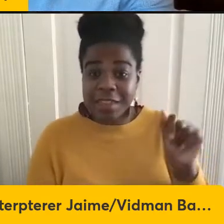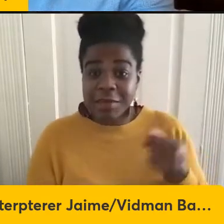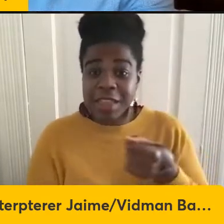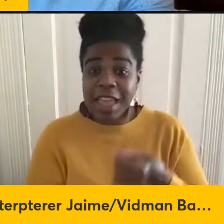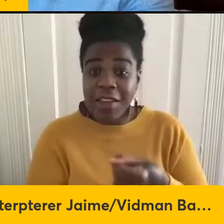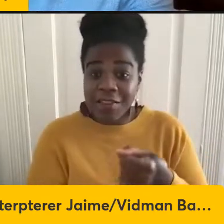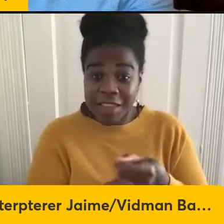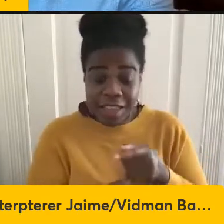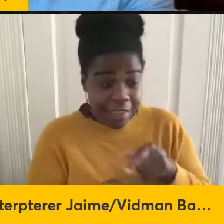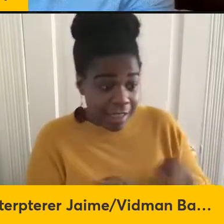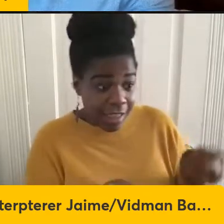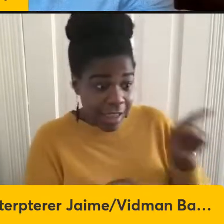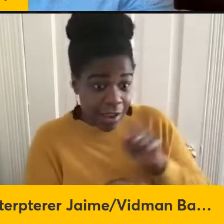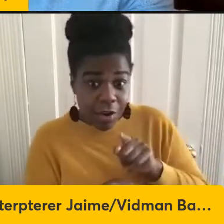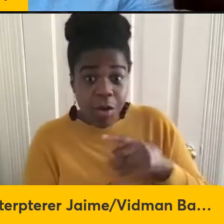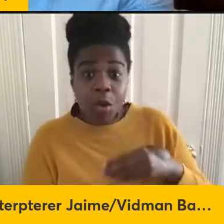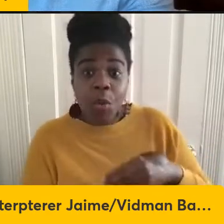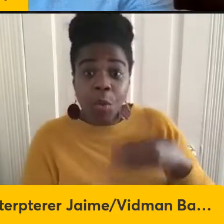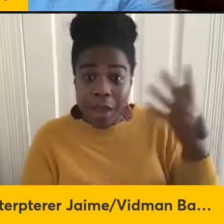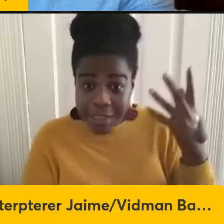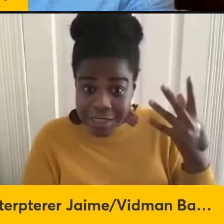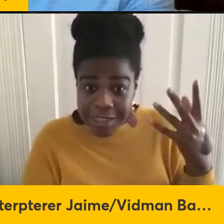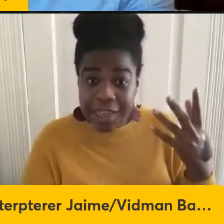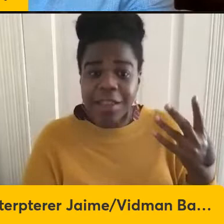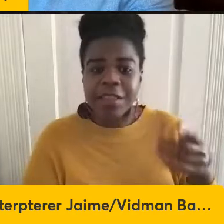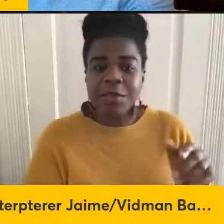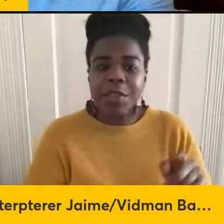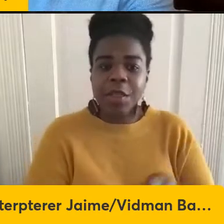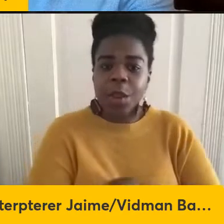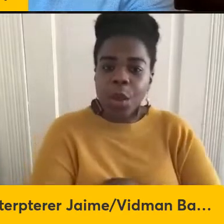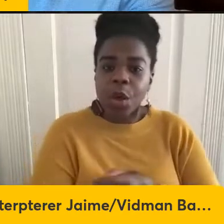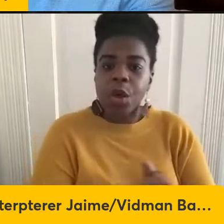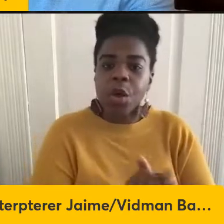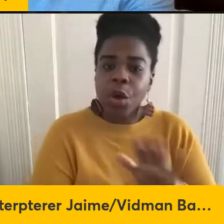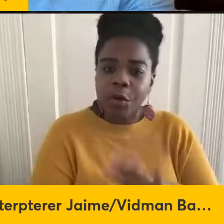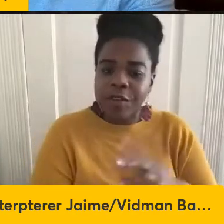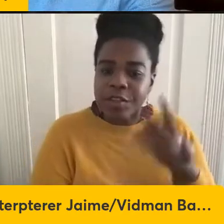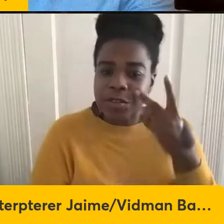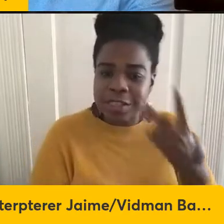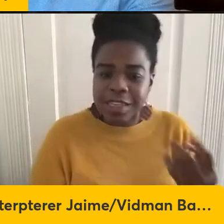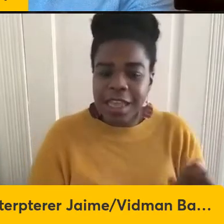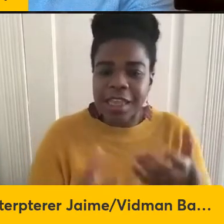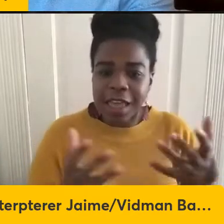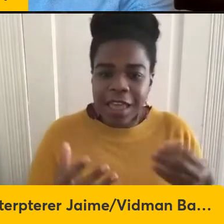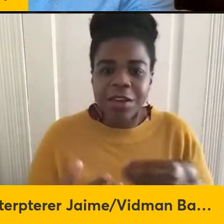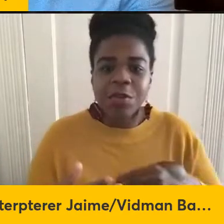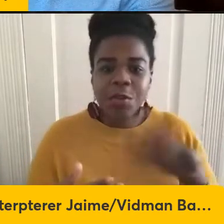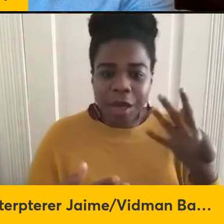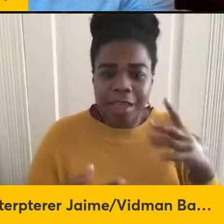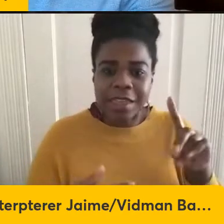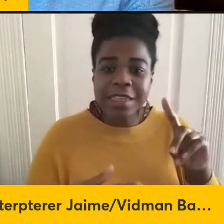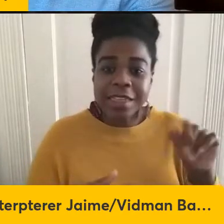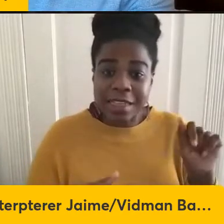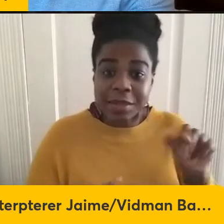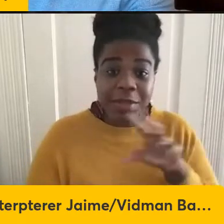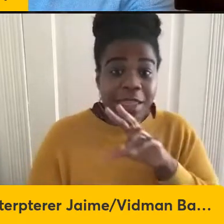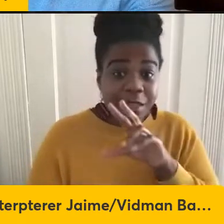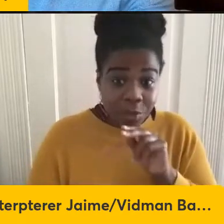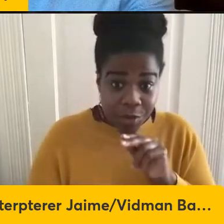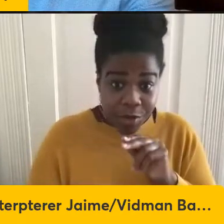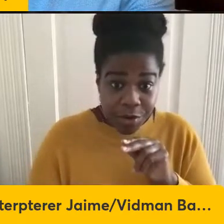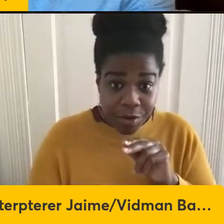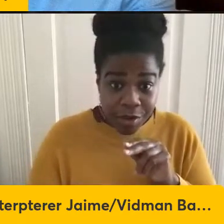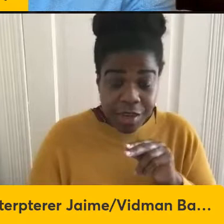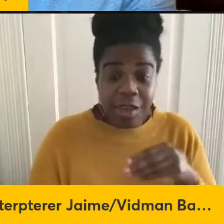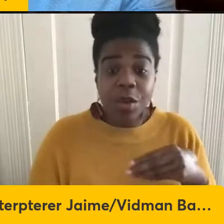why long COVID, you see a lot of white advocates. Like within disability Twitter, disability to white is